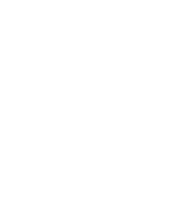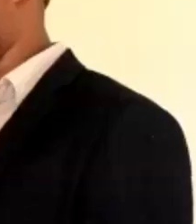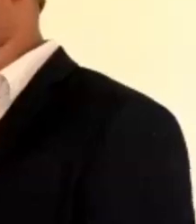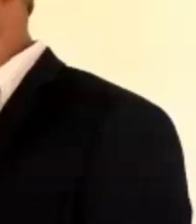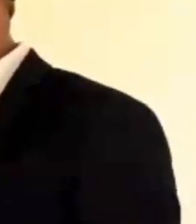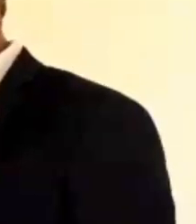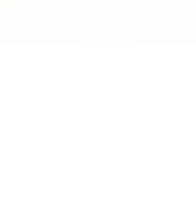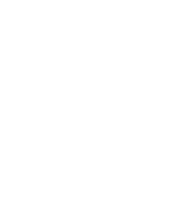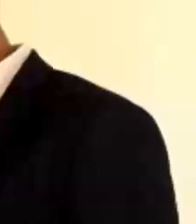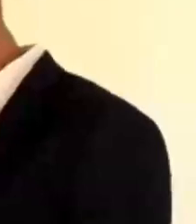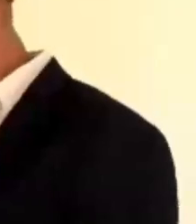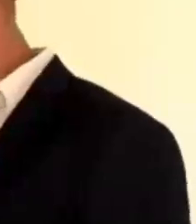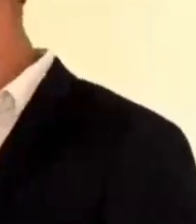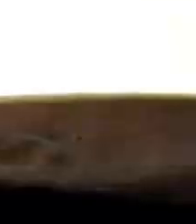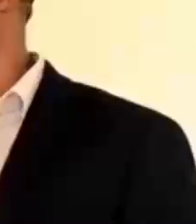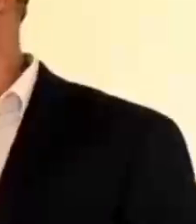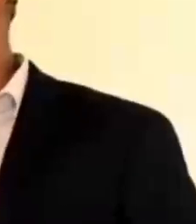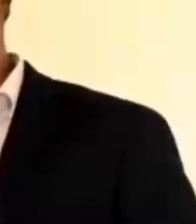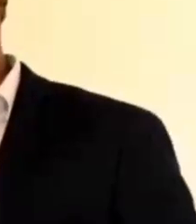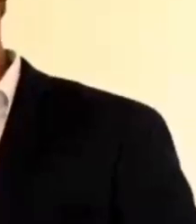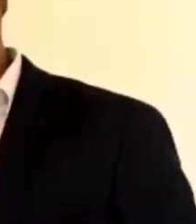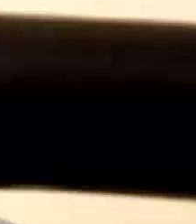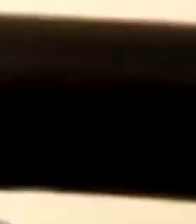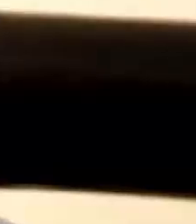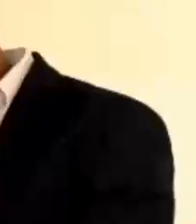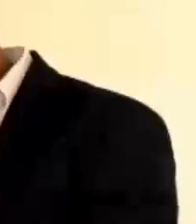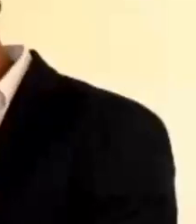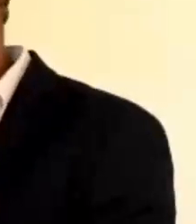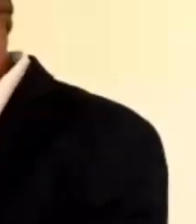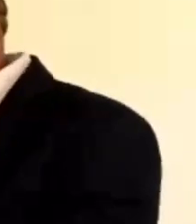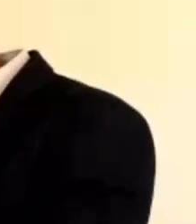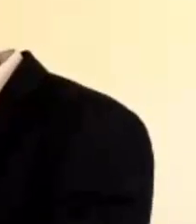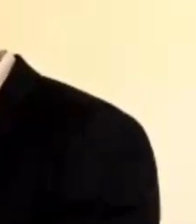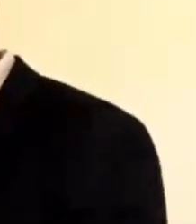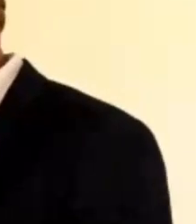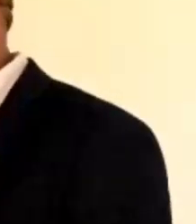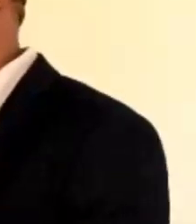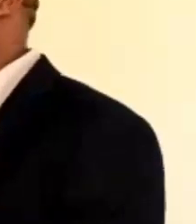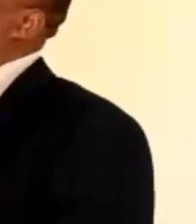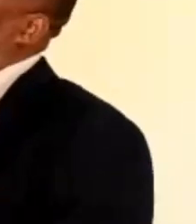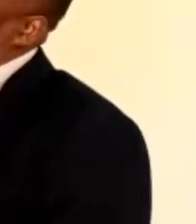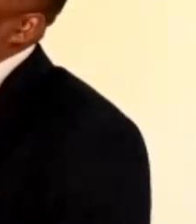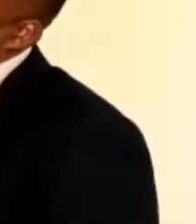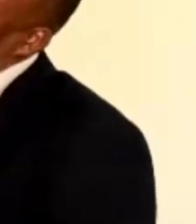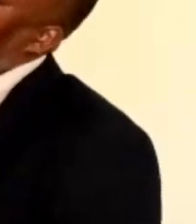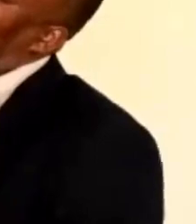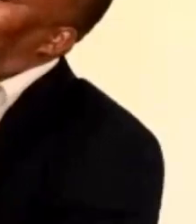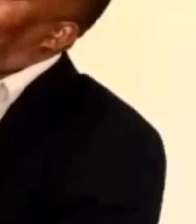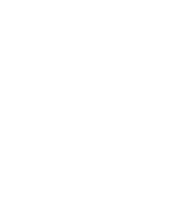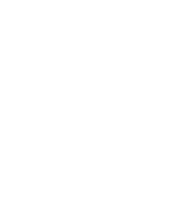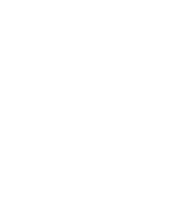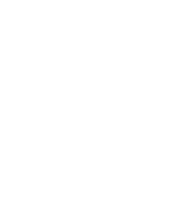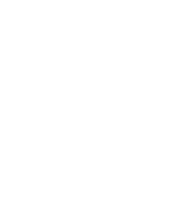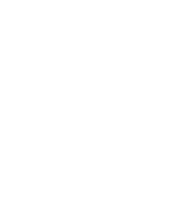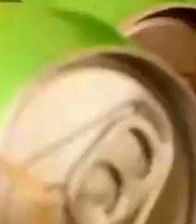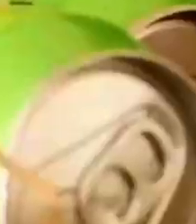Muzeka rasera rero iki kinyobwa mutuye kitwa ikosoro umugabo kinyoye rwose abona akanyamuneza ariko kandi ndabasaba n'ijambo kaitara shaho nyumvira